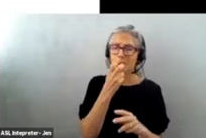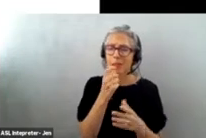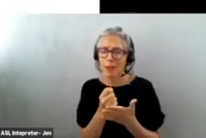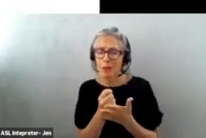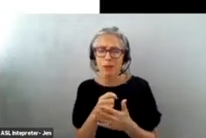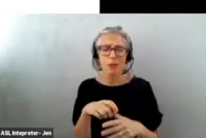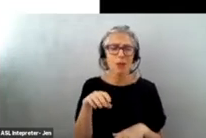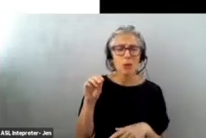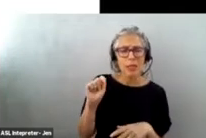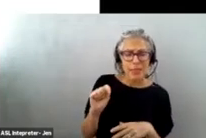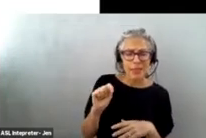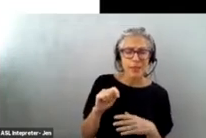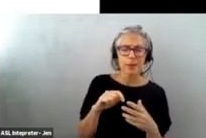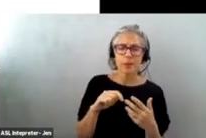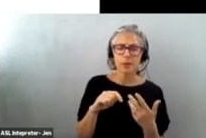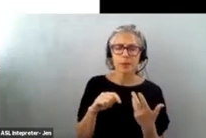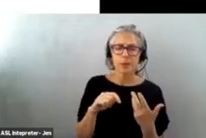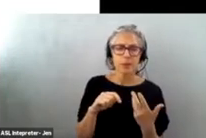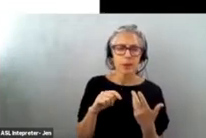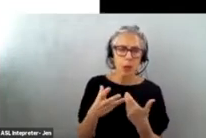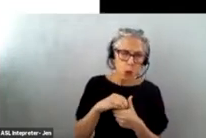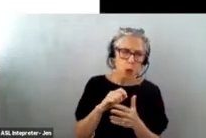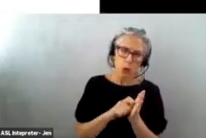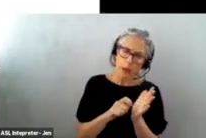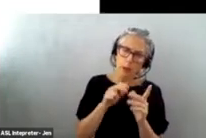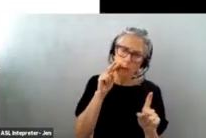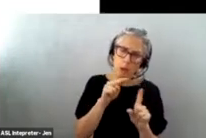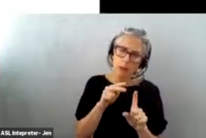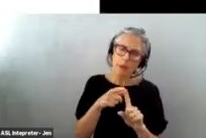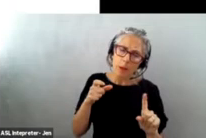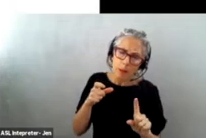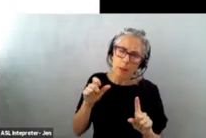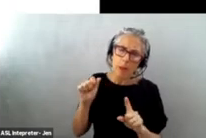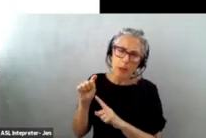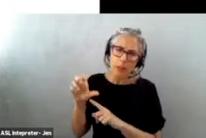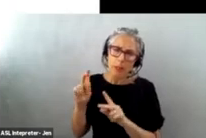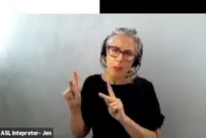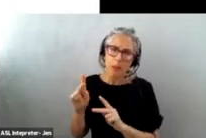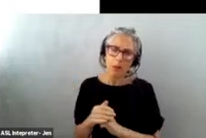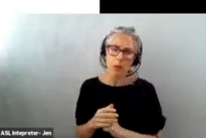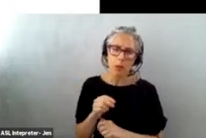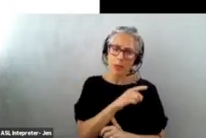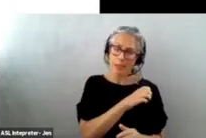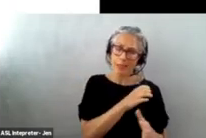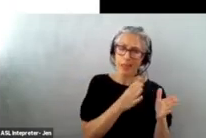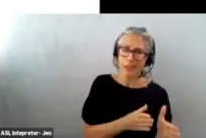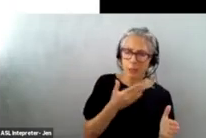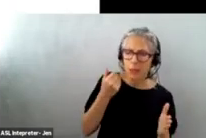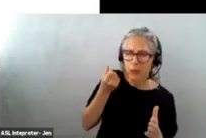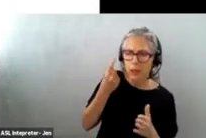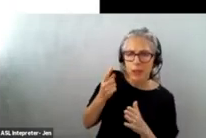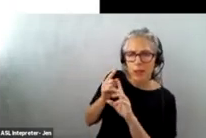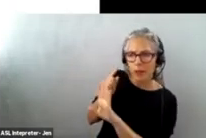occupational therapists, ideally can include writings and perspectives from autistic people so that these clinicians can better